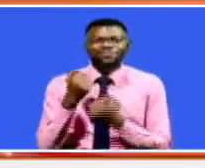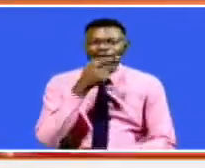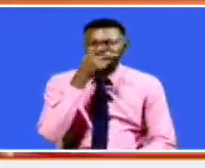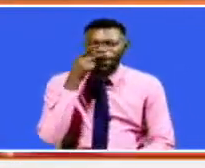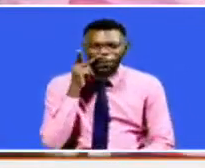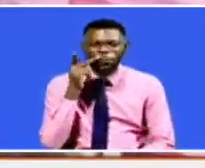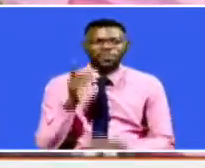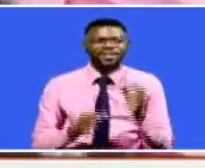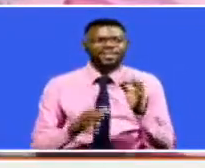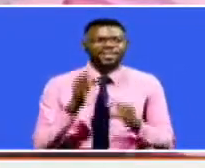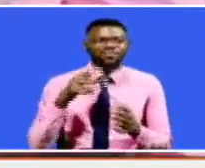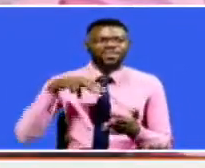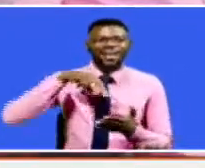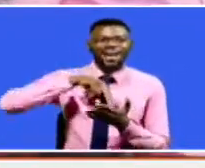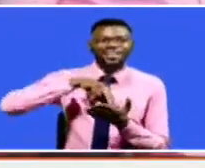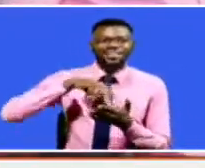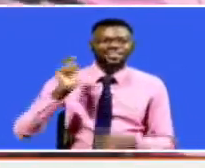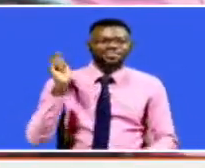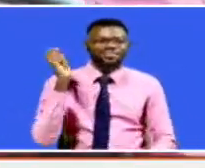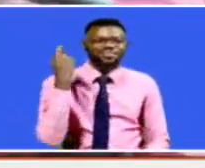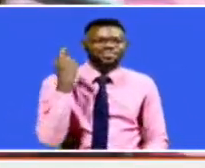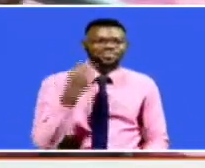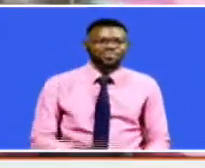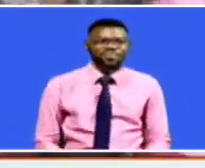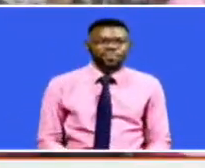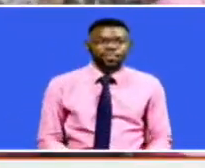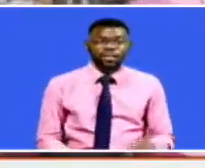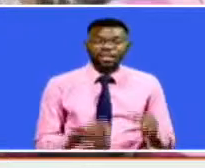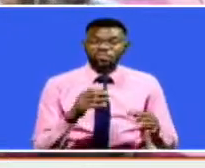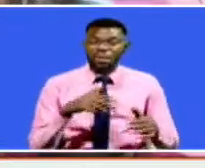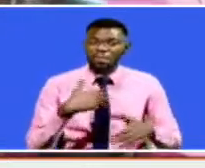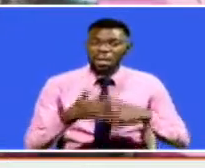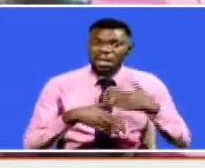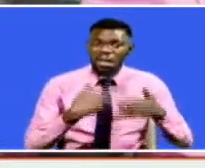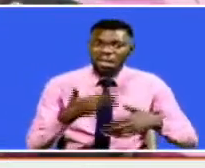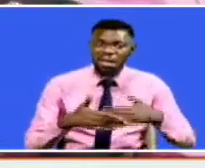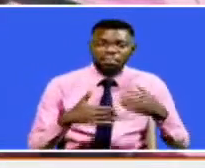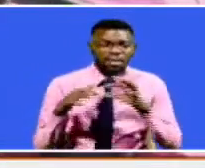flag bearer. Na yule mtu ambaye ataleta mchezo kwa Azimio